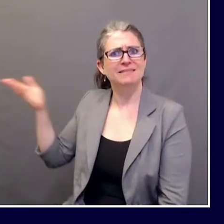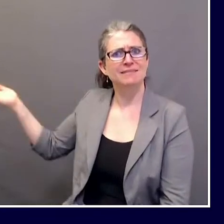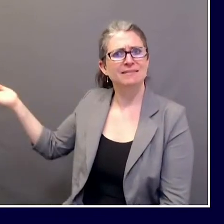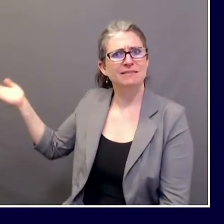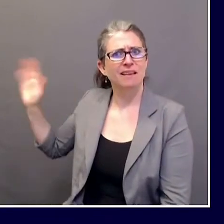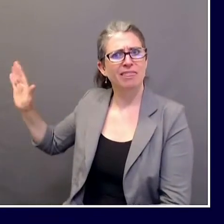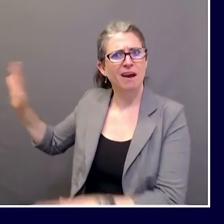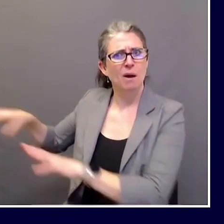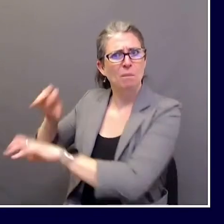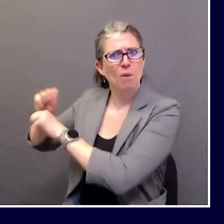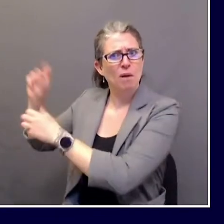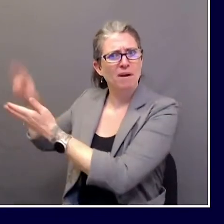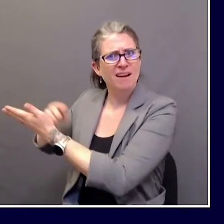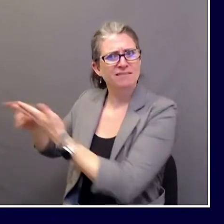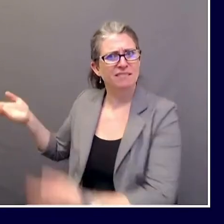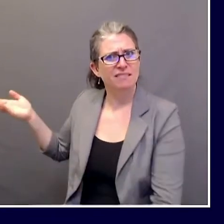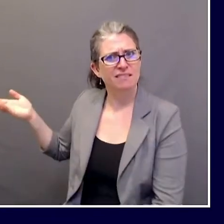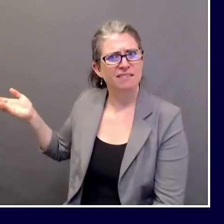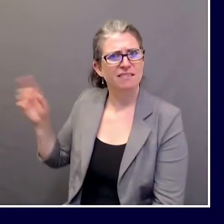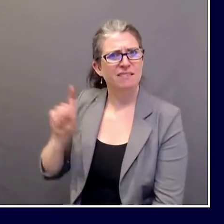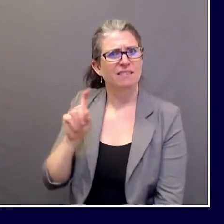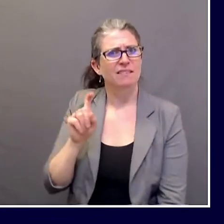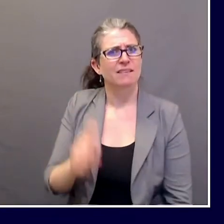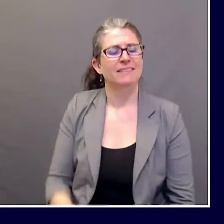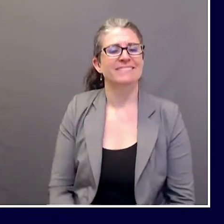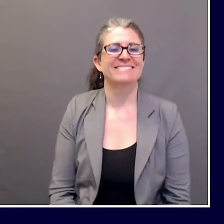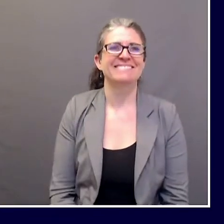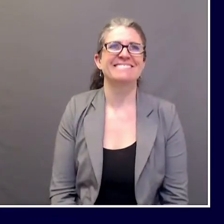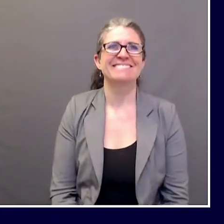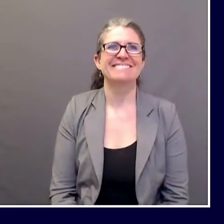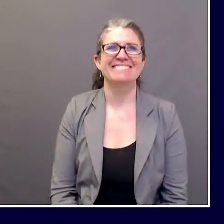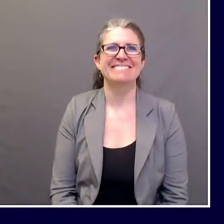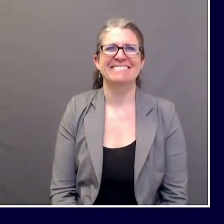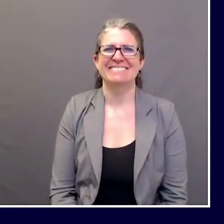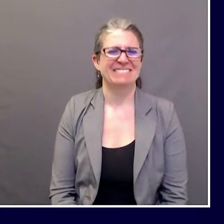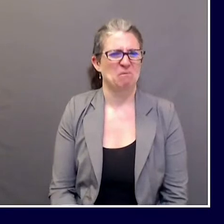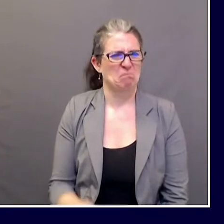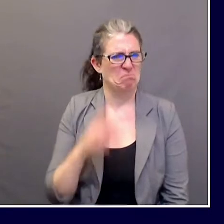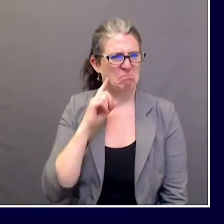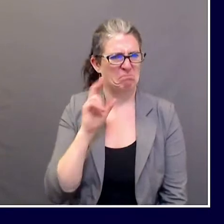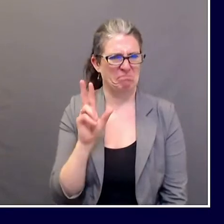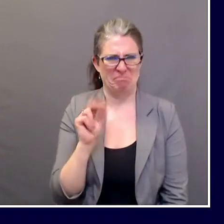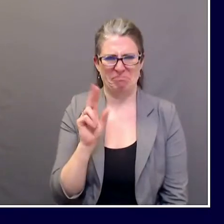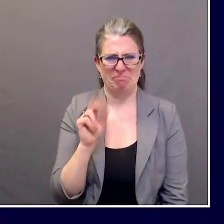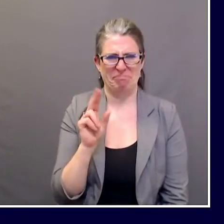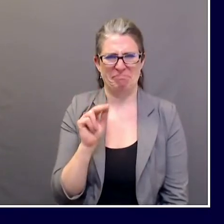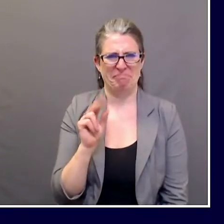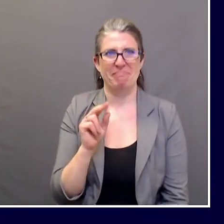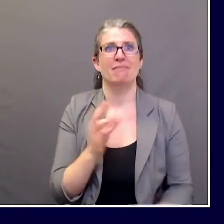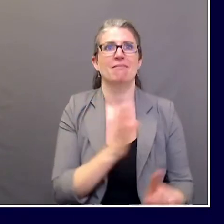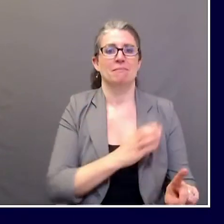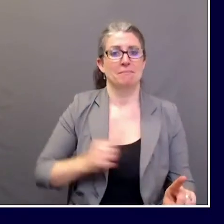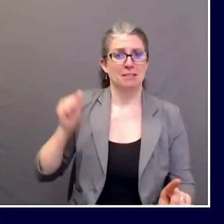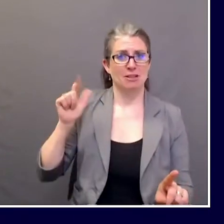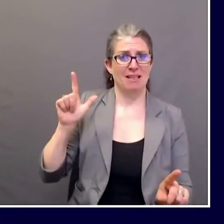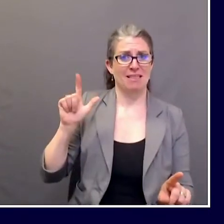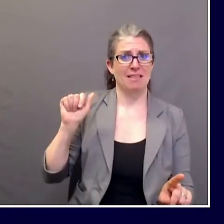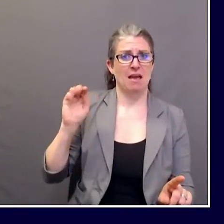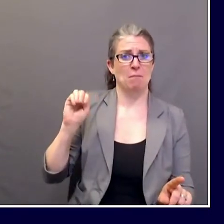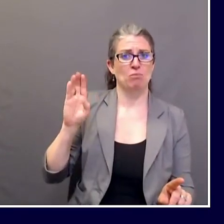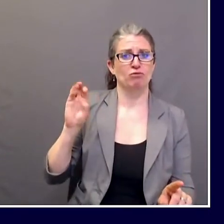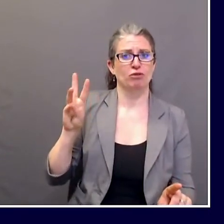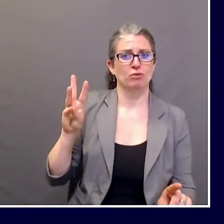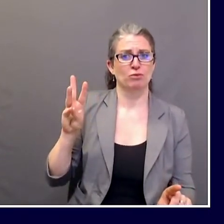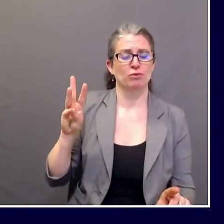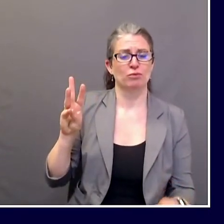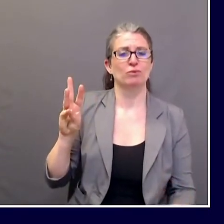no, but perhaps Jean or Nirav could answer that better than I. I'll take a start. We work hard, as we